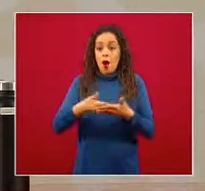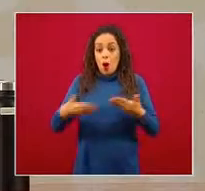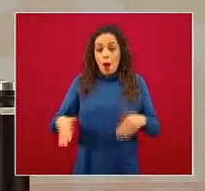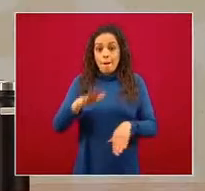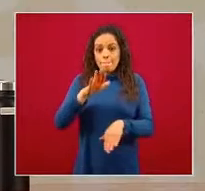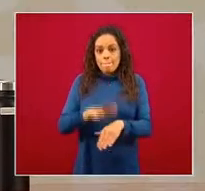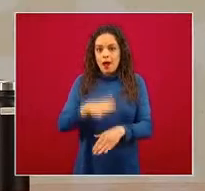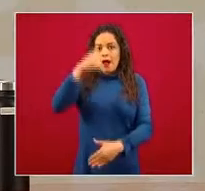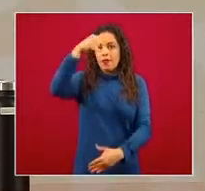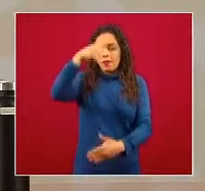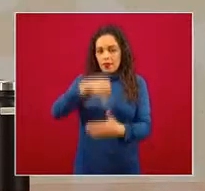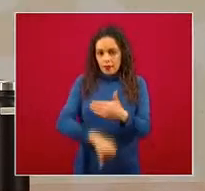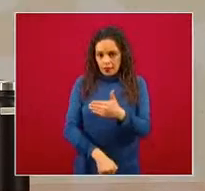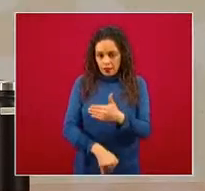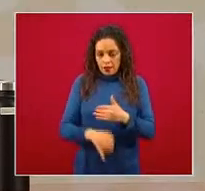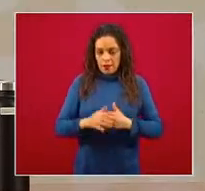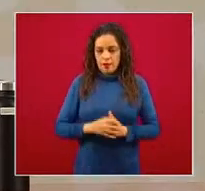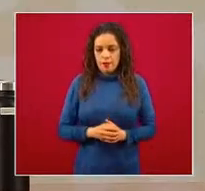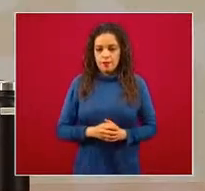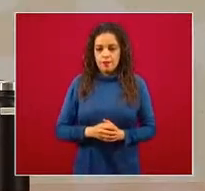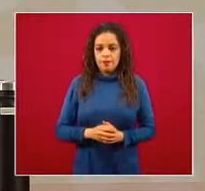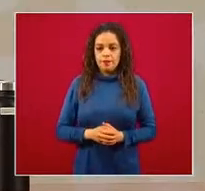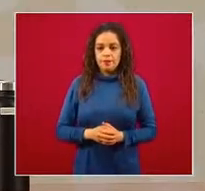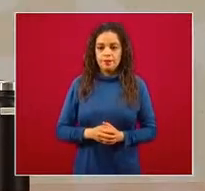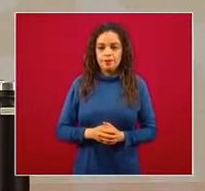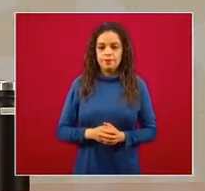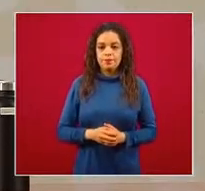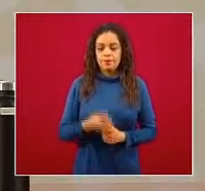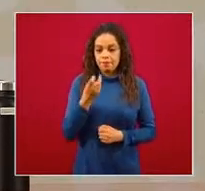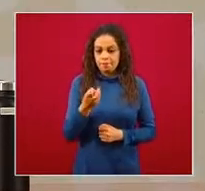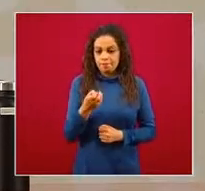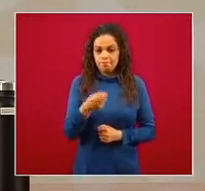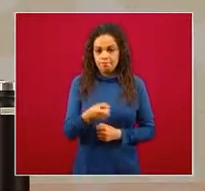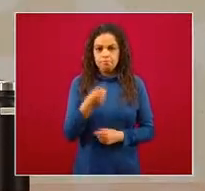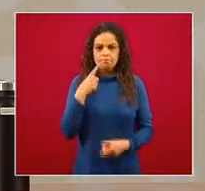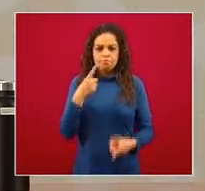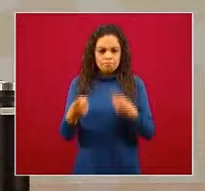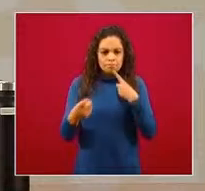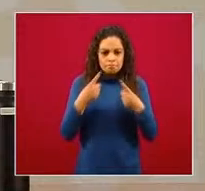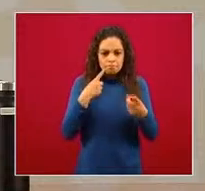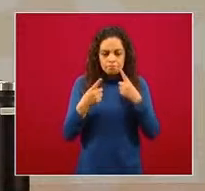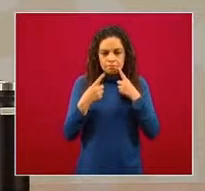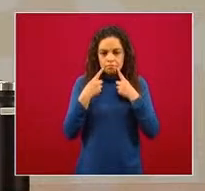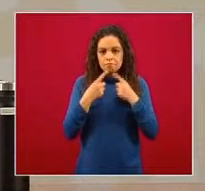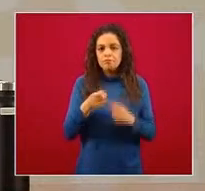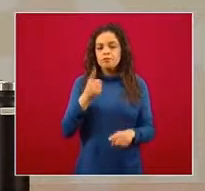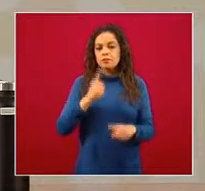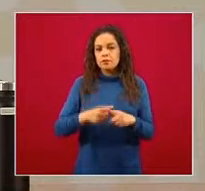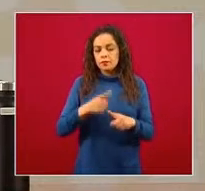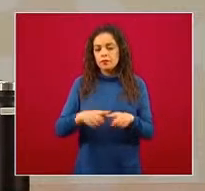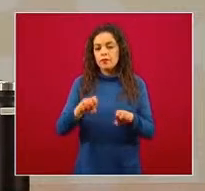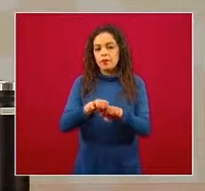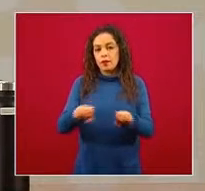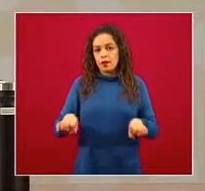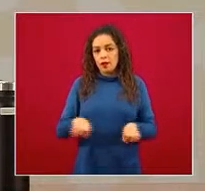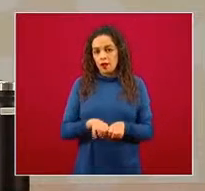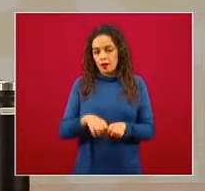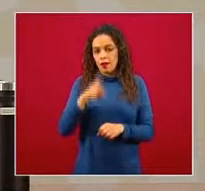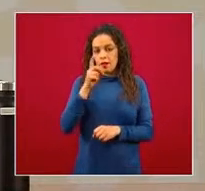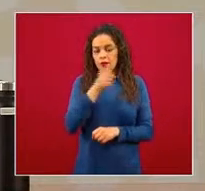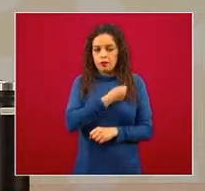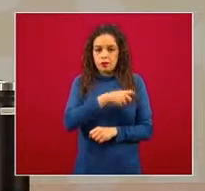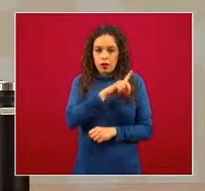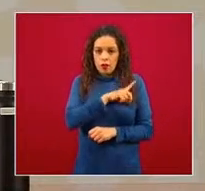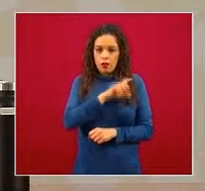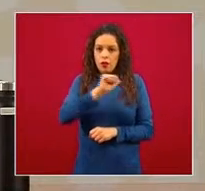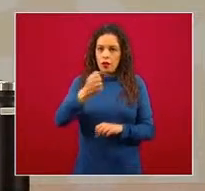as a deeper level of detail.